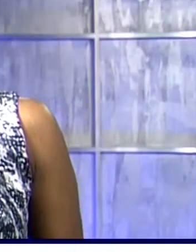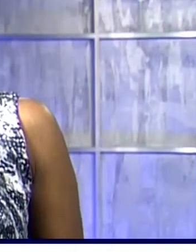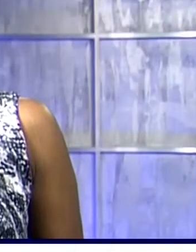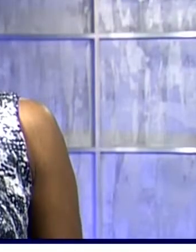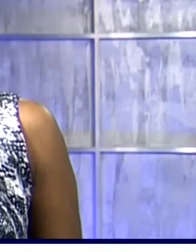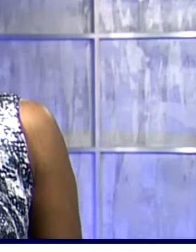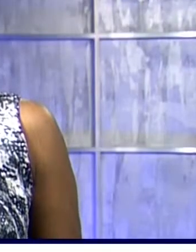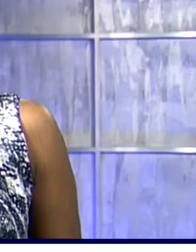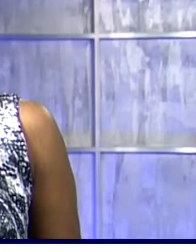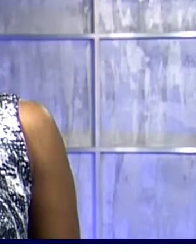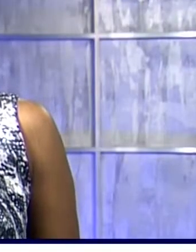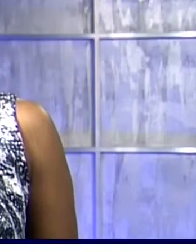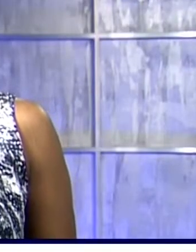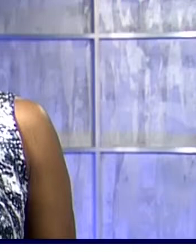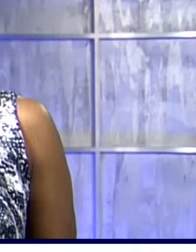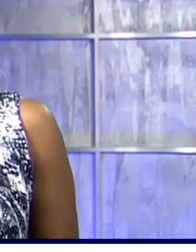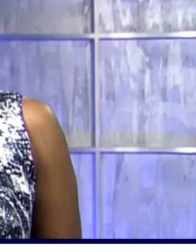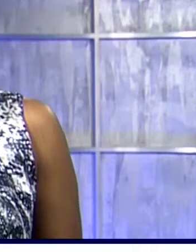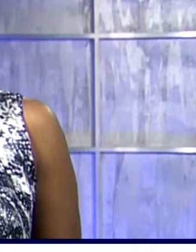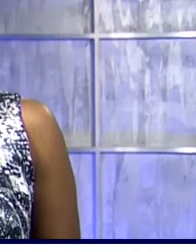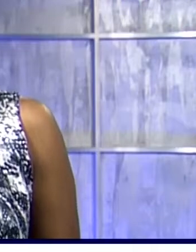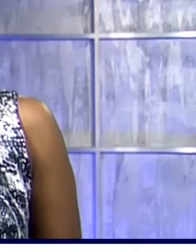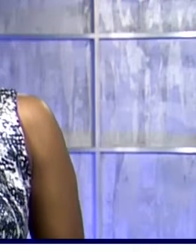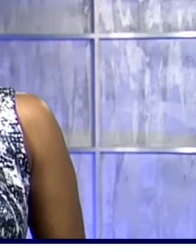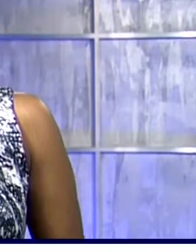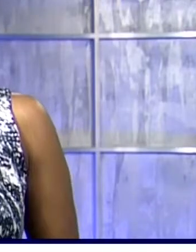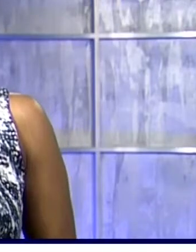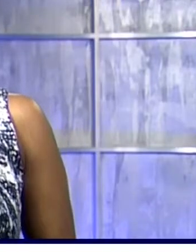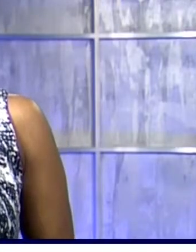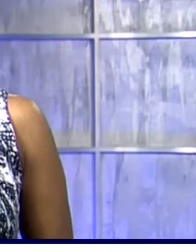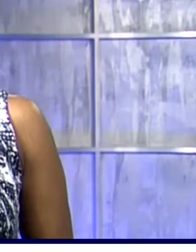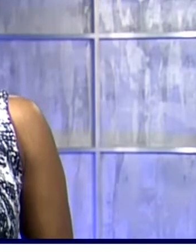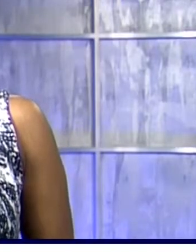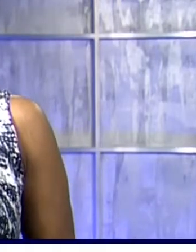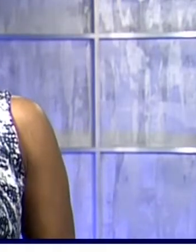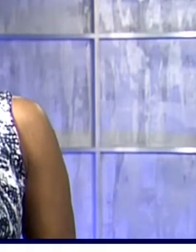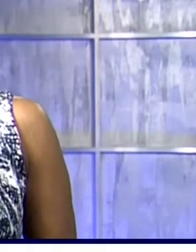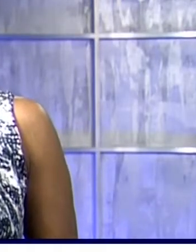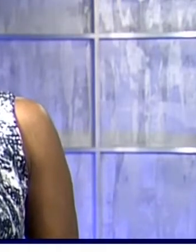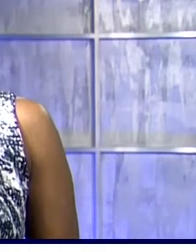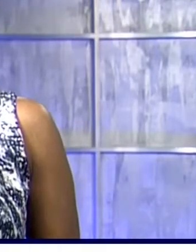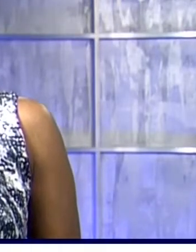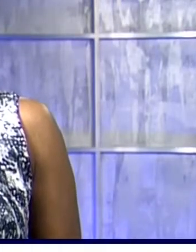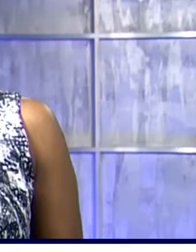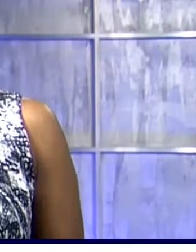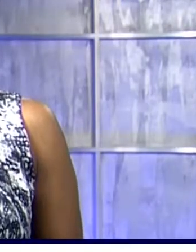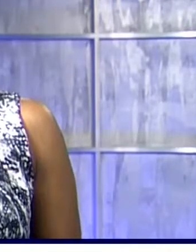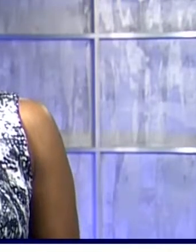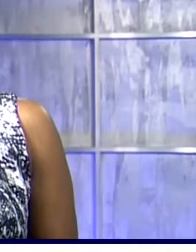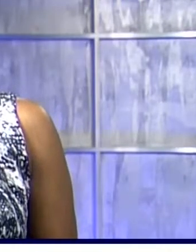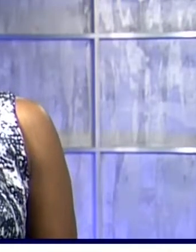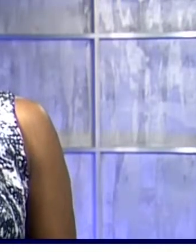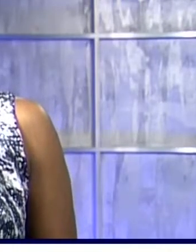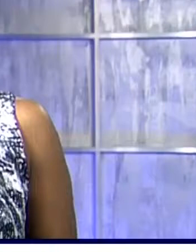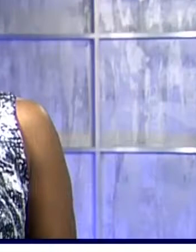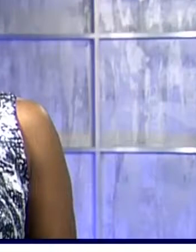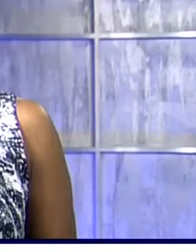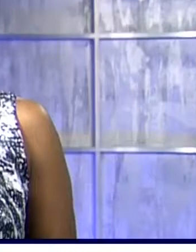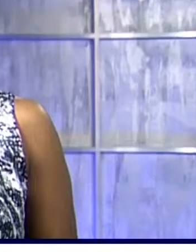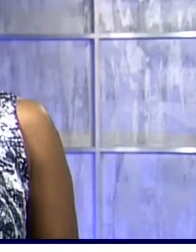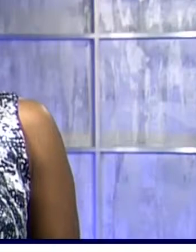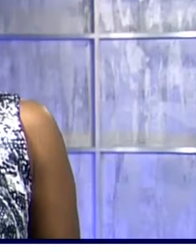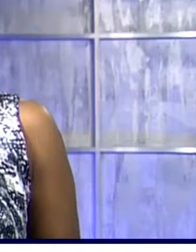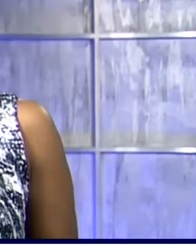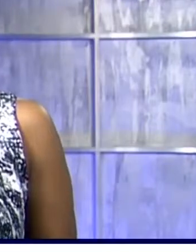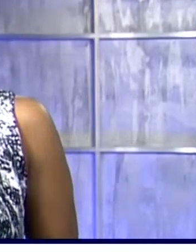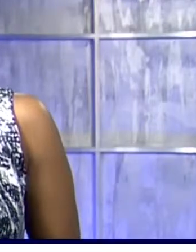Barbados' position on corporal punishment still pending. A suggestion: the island can become self-sufficient in the production of a number